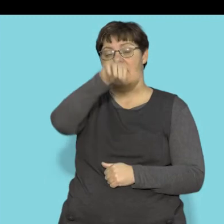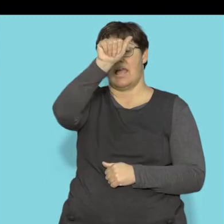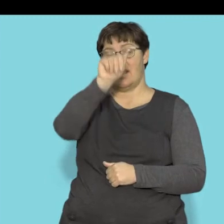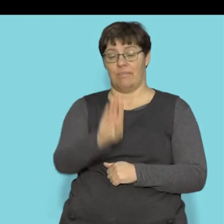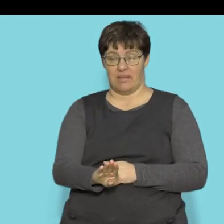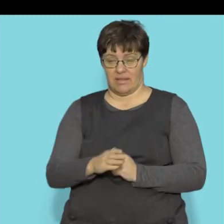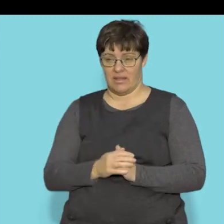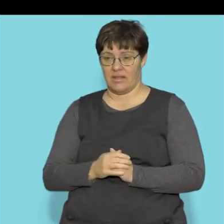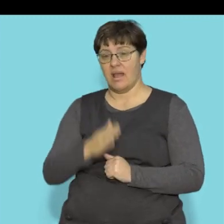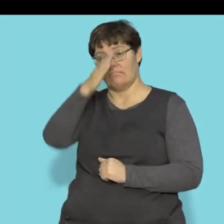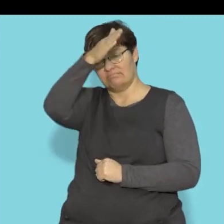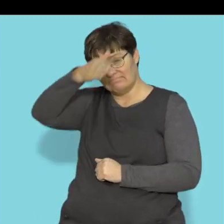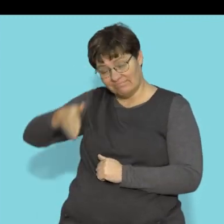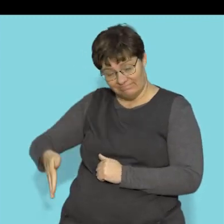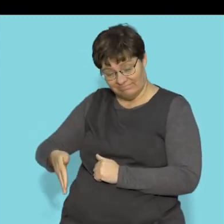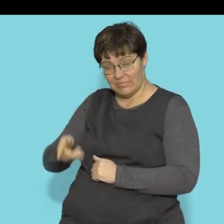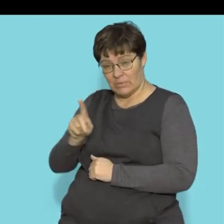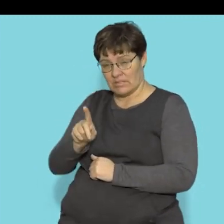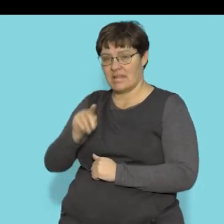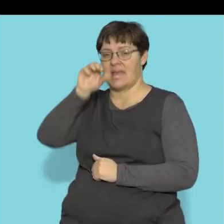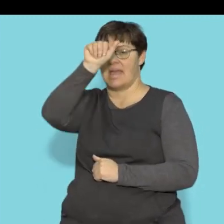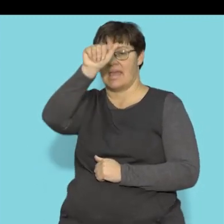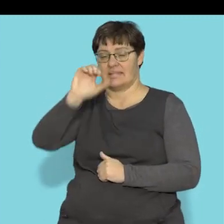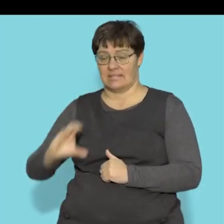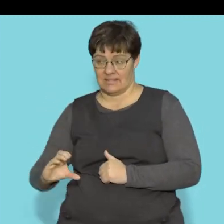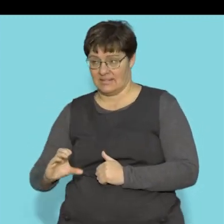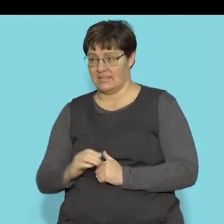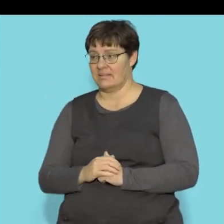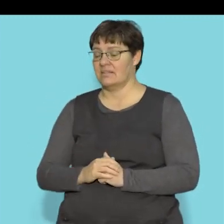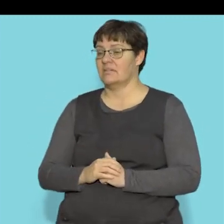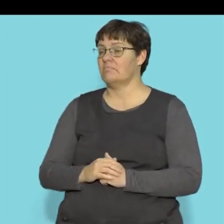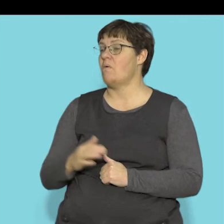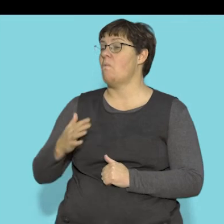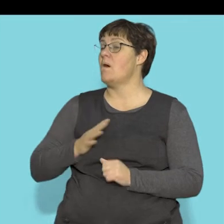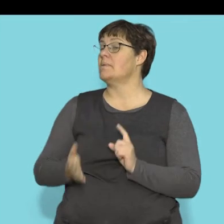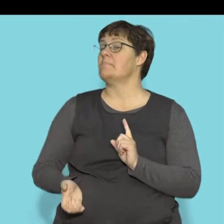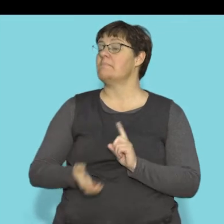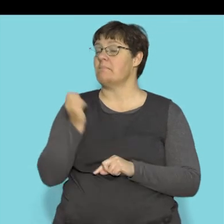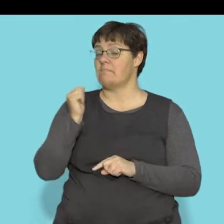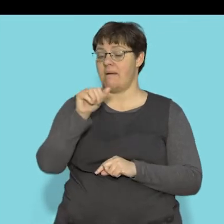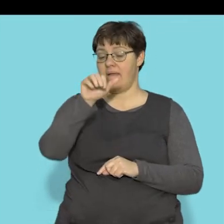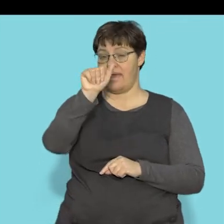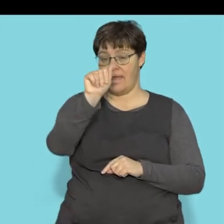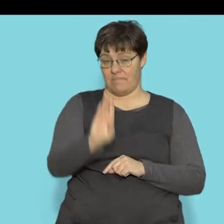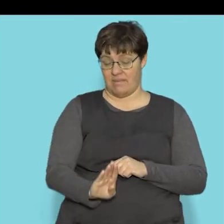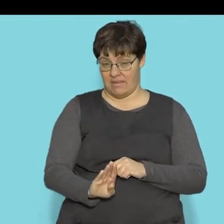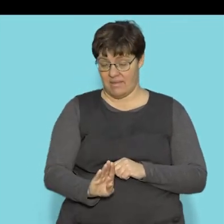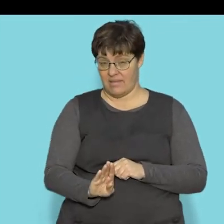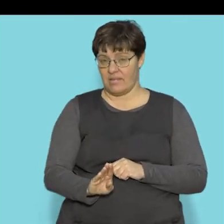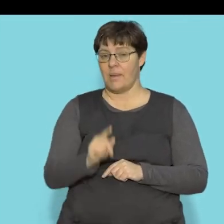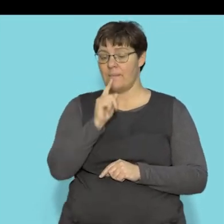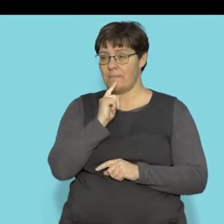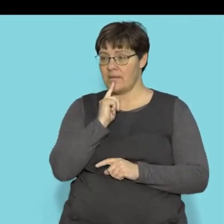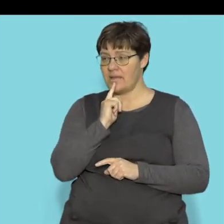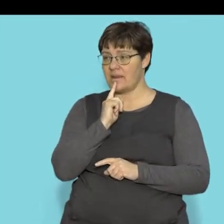AB, and my hypotenuse is AC. I want to find AB. So I'm looking for